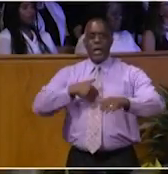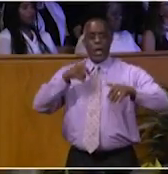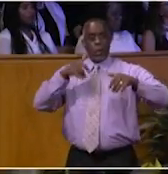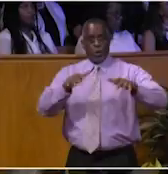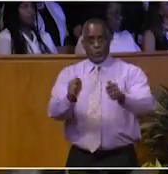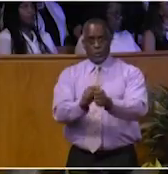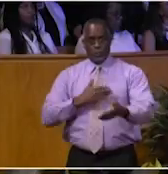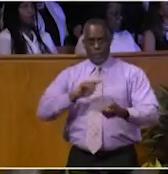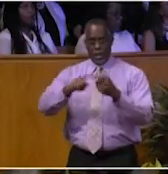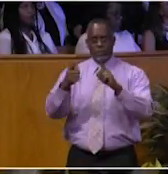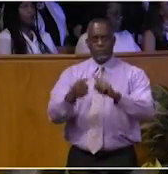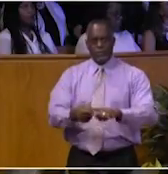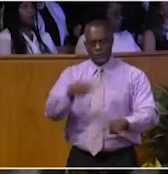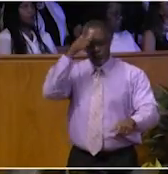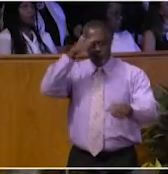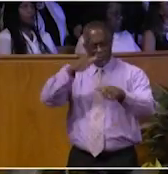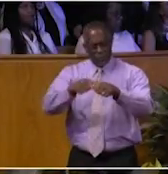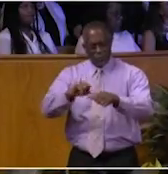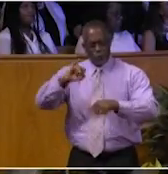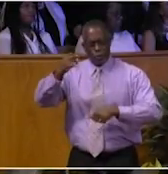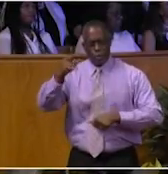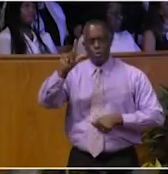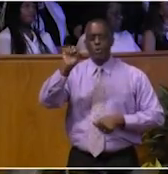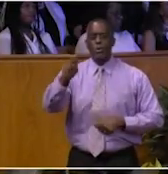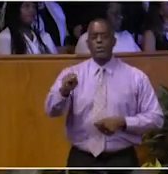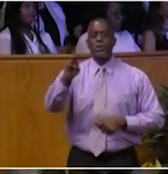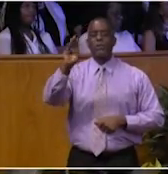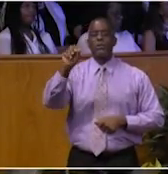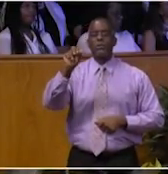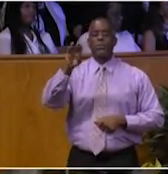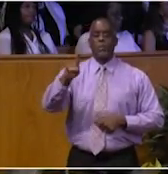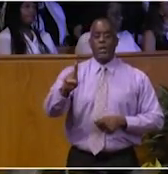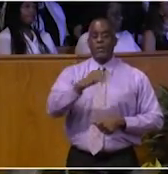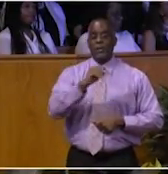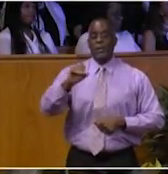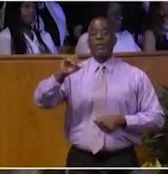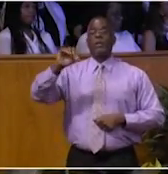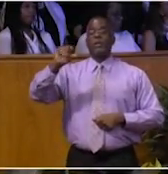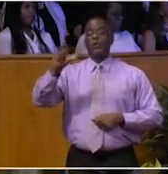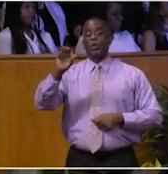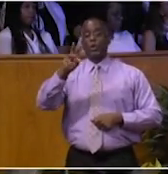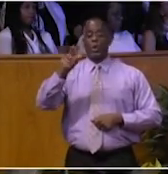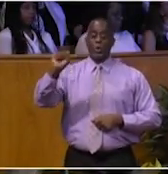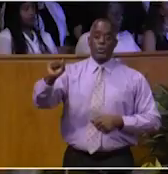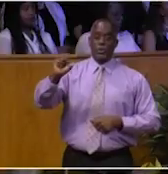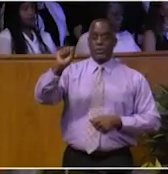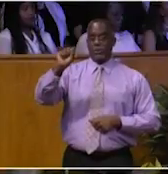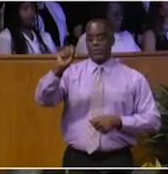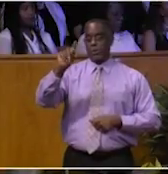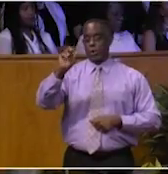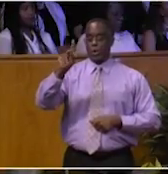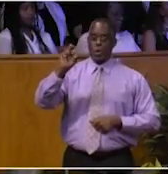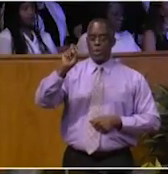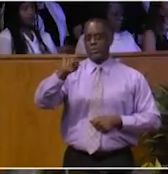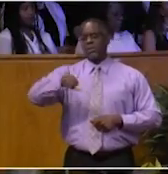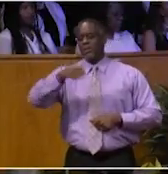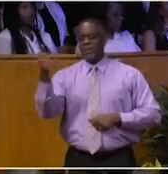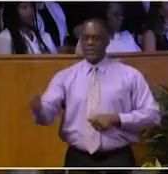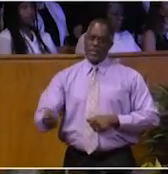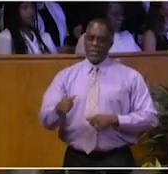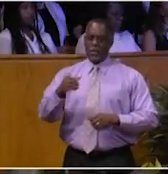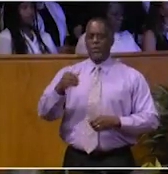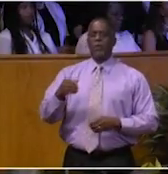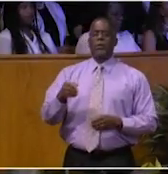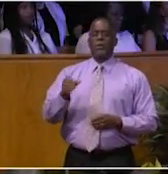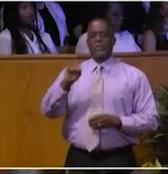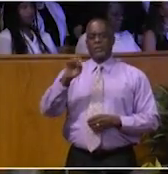friends, in memory of Julian Bond and Lewis Stokes and other fallen civil rights leaders who stood up for